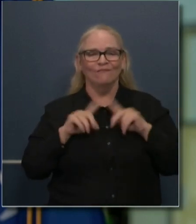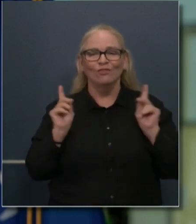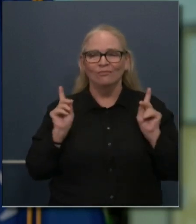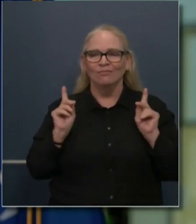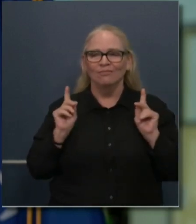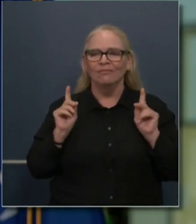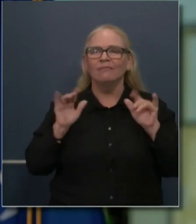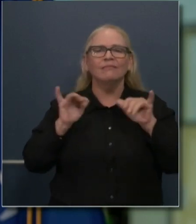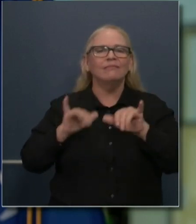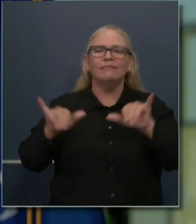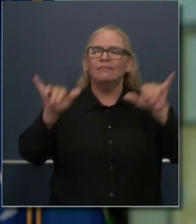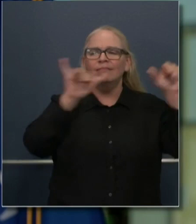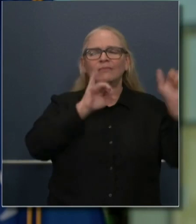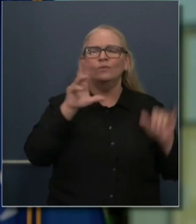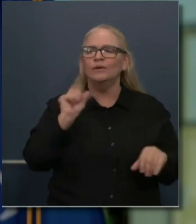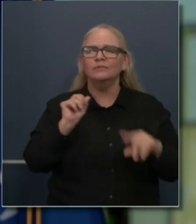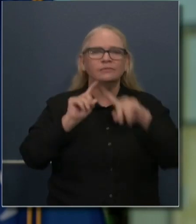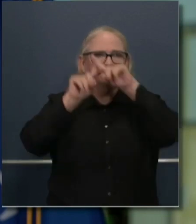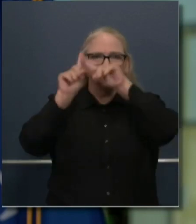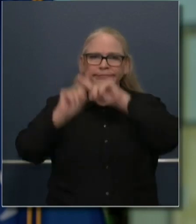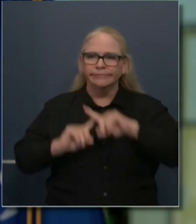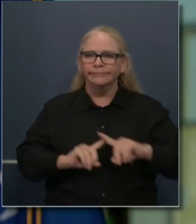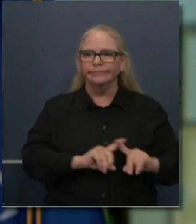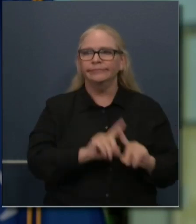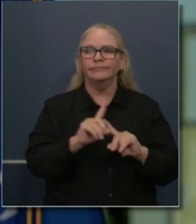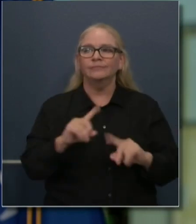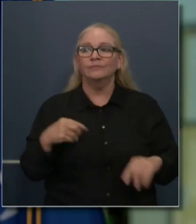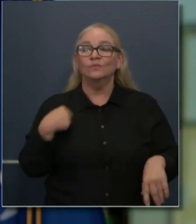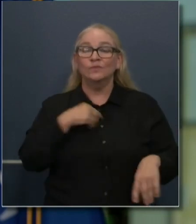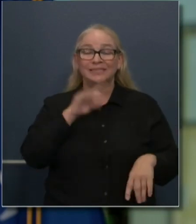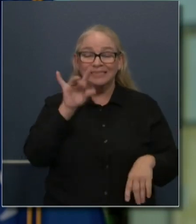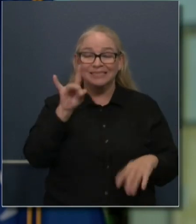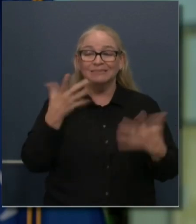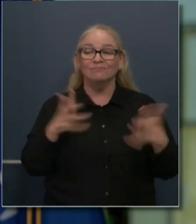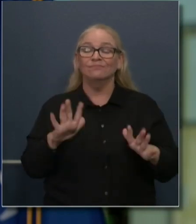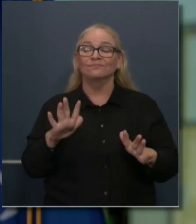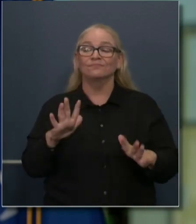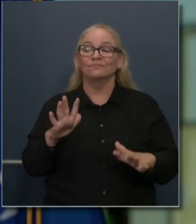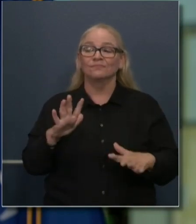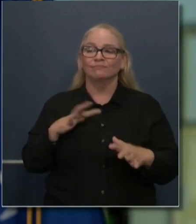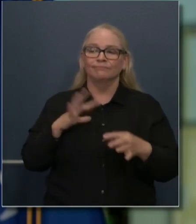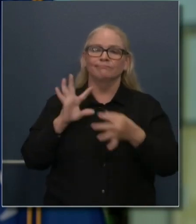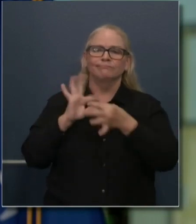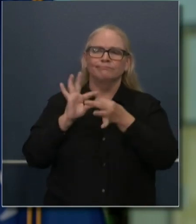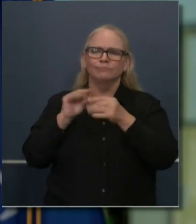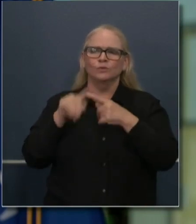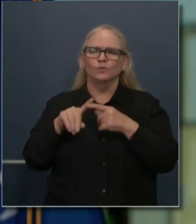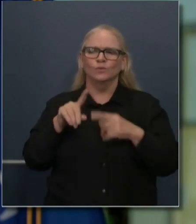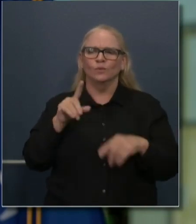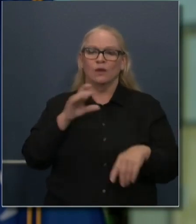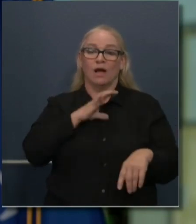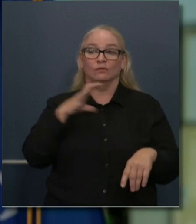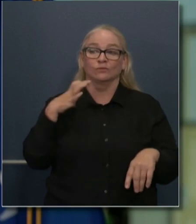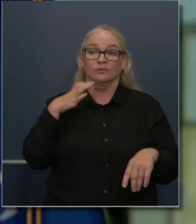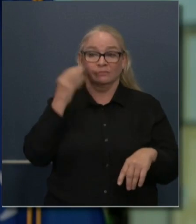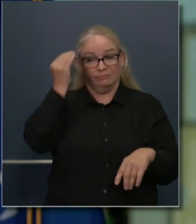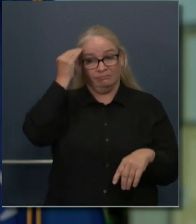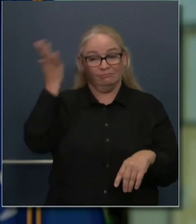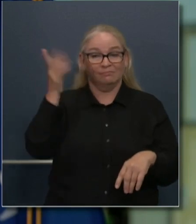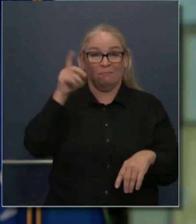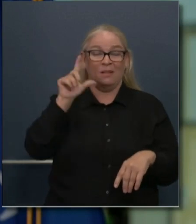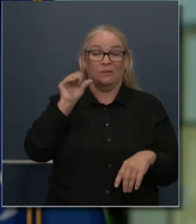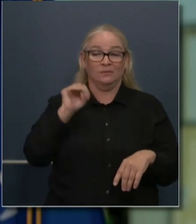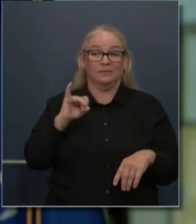case abundantly to legislative leaders, notably Speaker Pelosi. We've had constant dialogue with